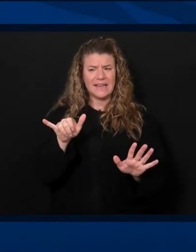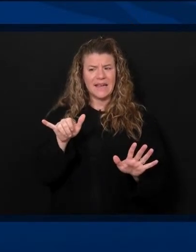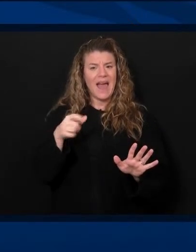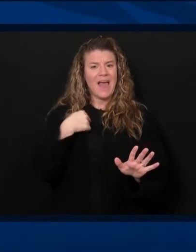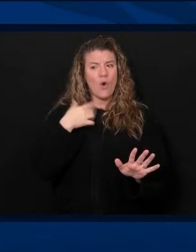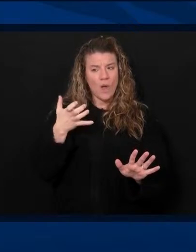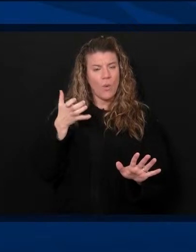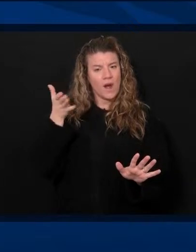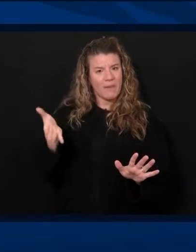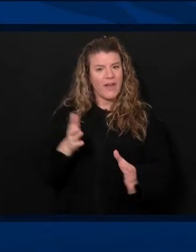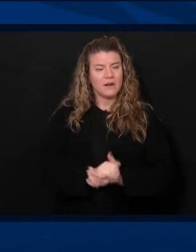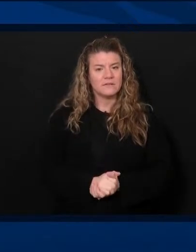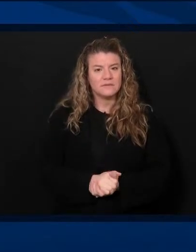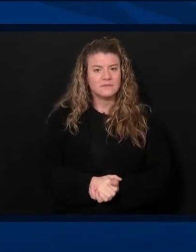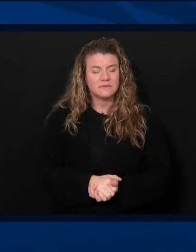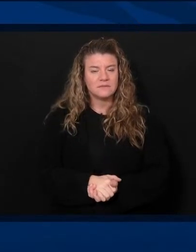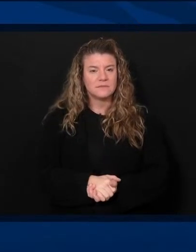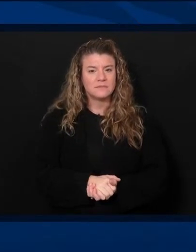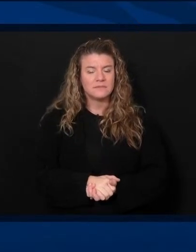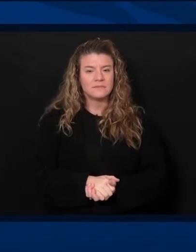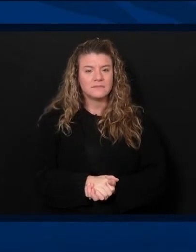want to be.